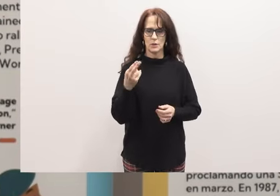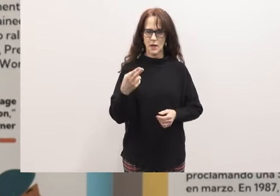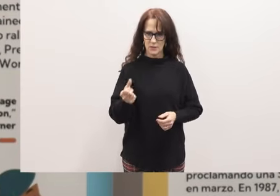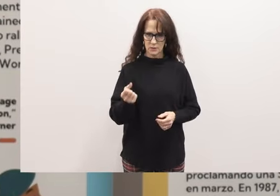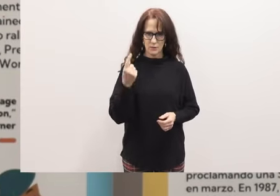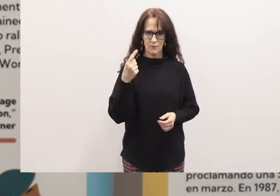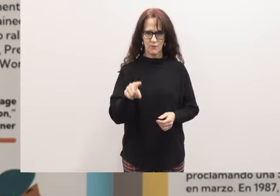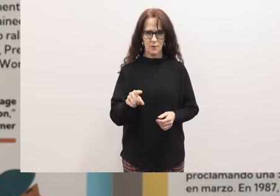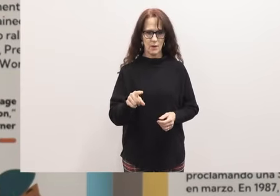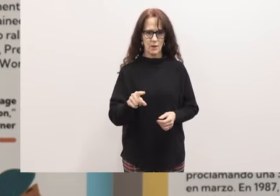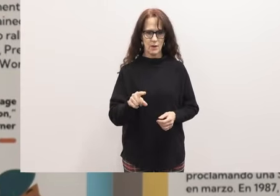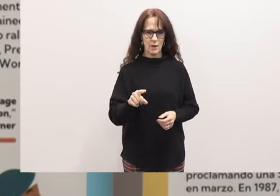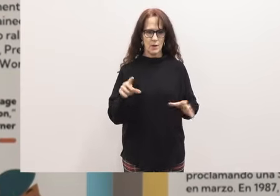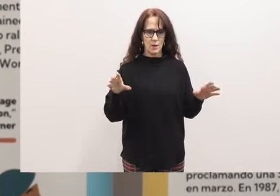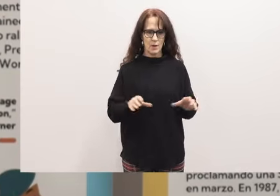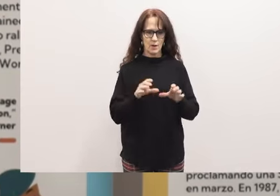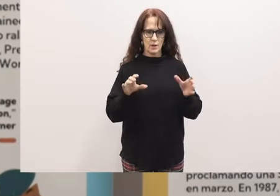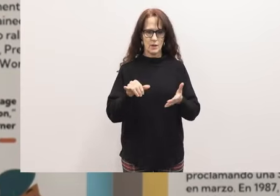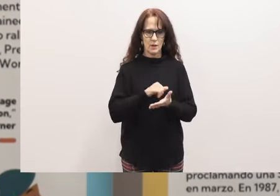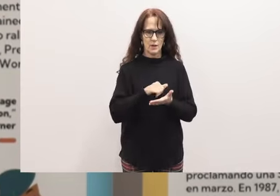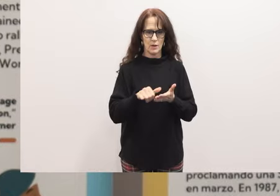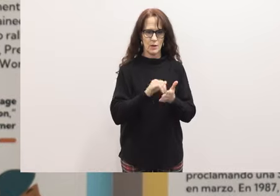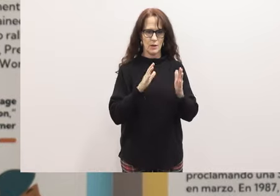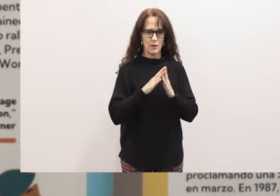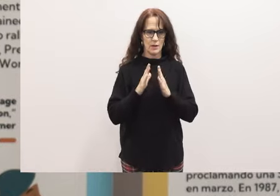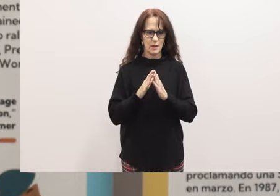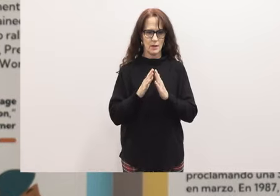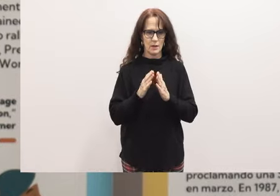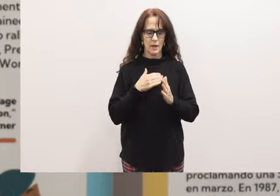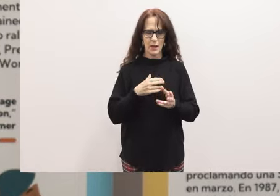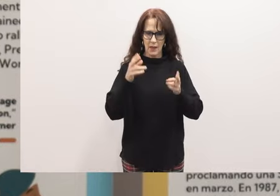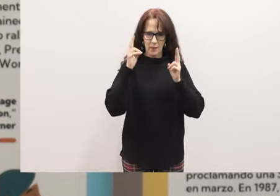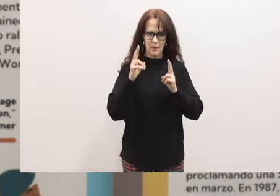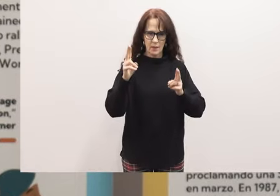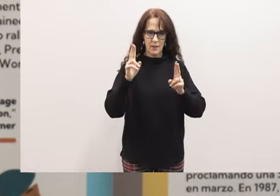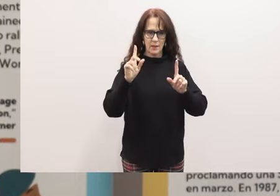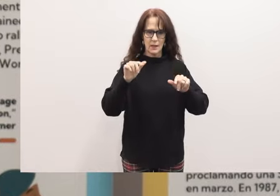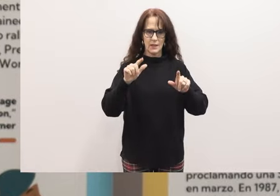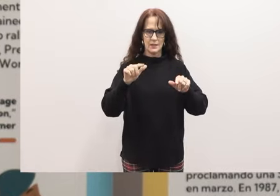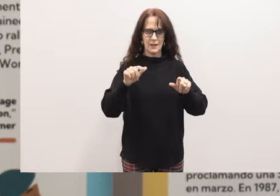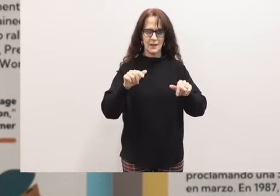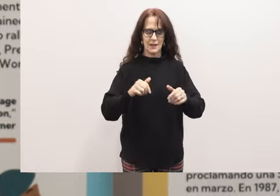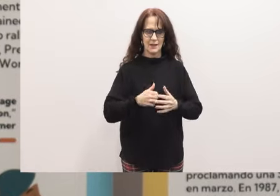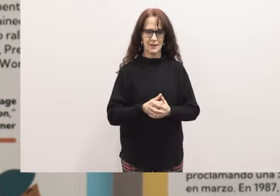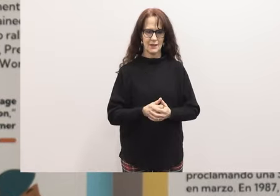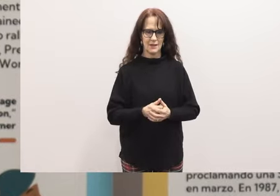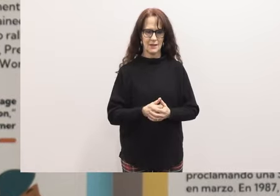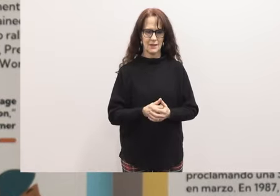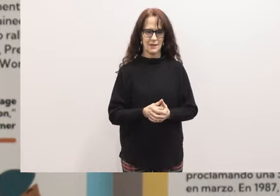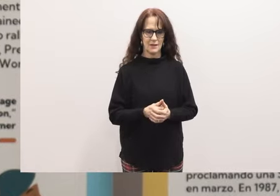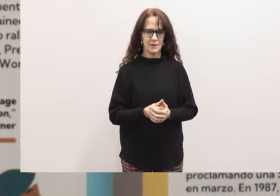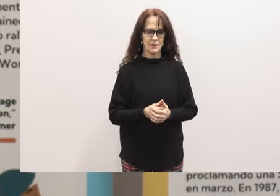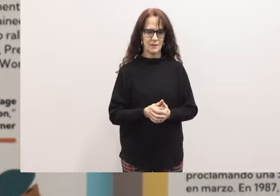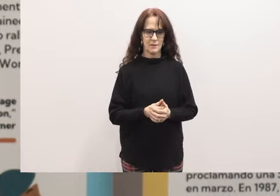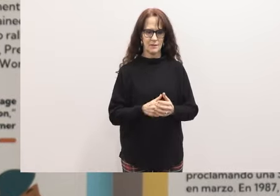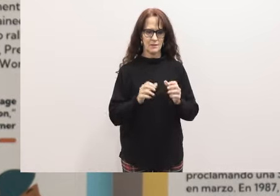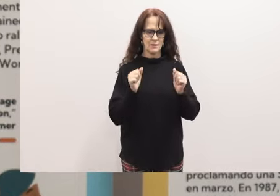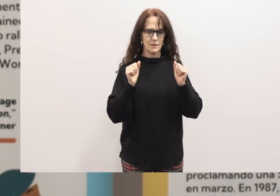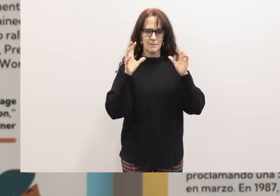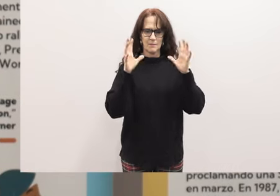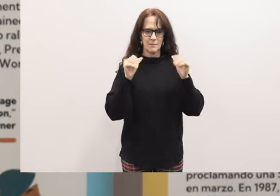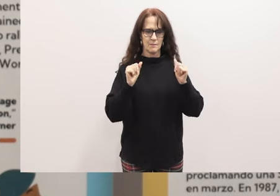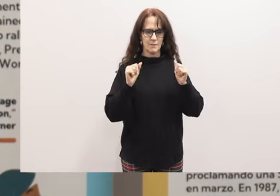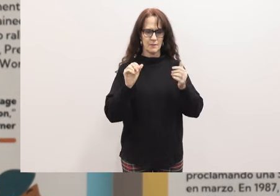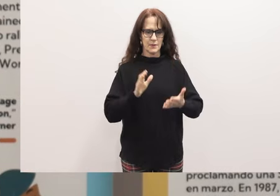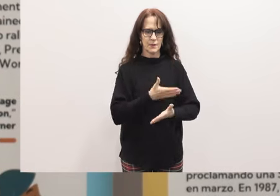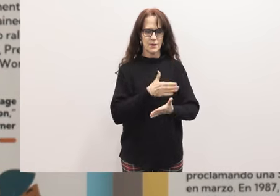for what they did in New York City. I had the privilege of attending, and it was a magnificent